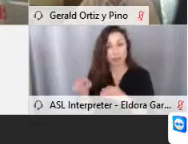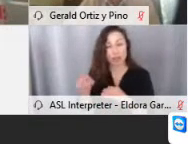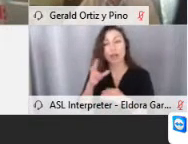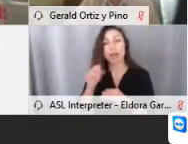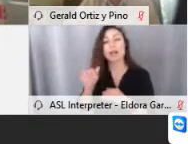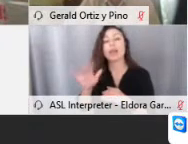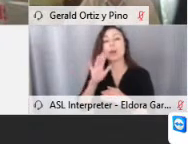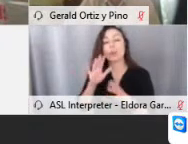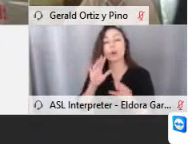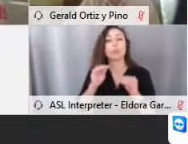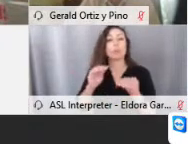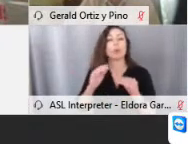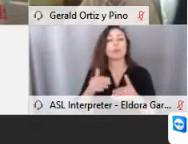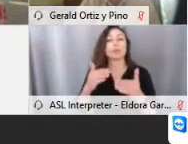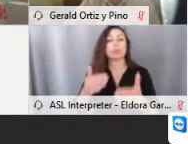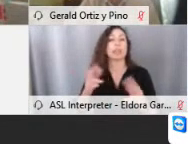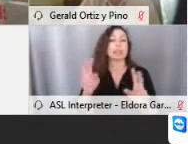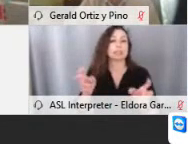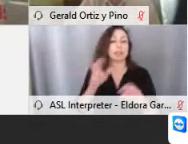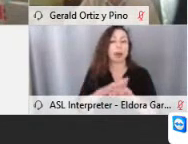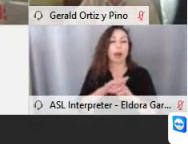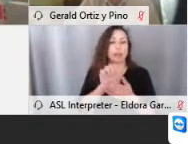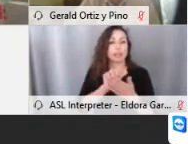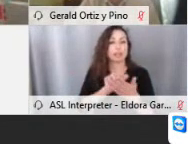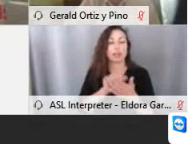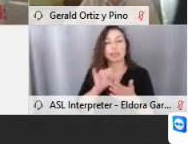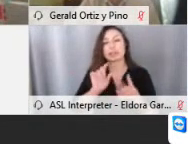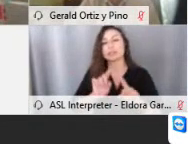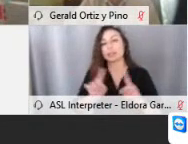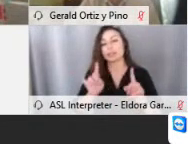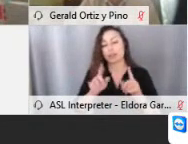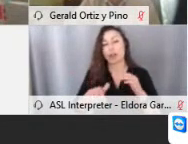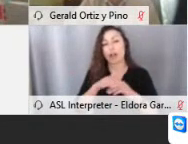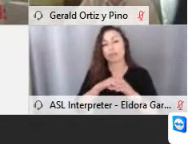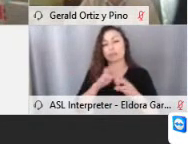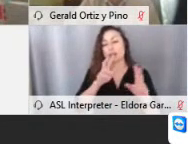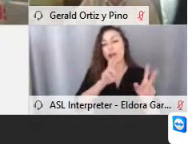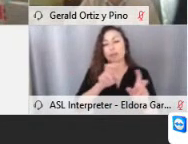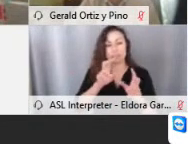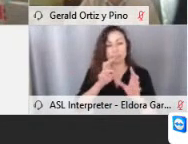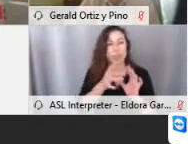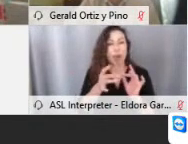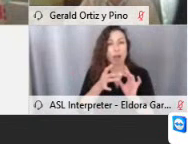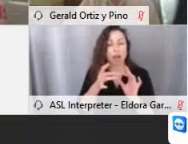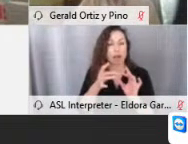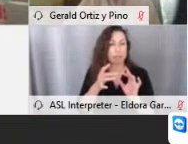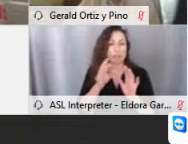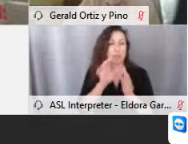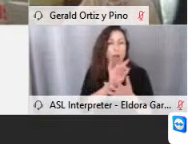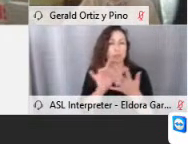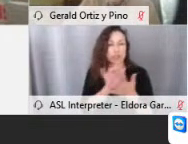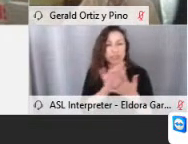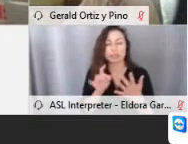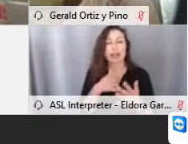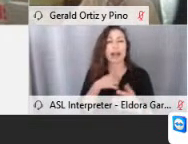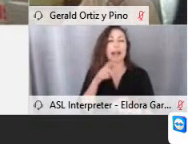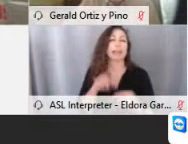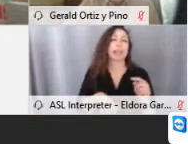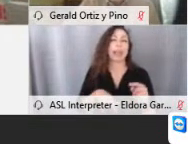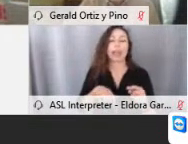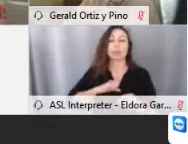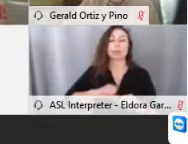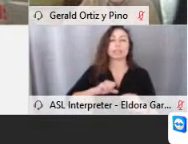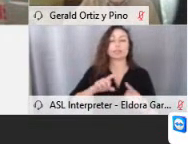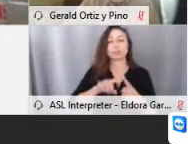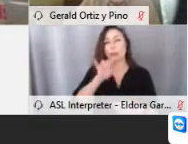is going to move us into the next topic on our agenda, which is different coverage options. I can't resist pitching to all of